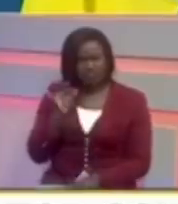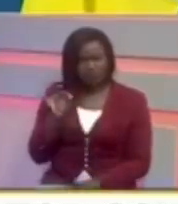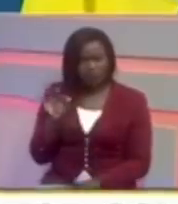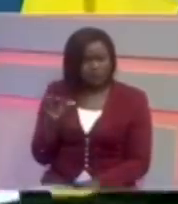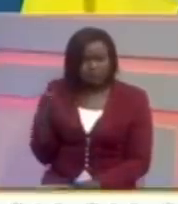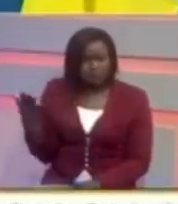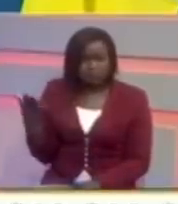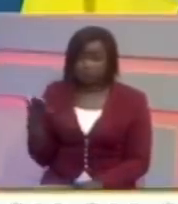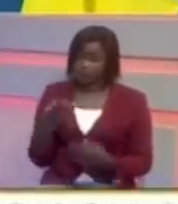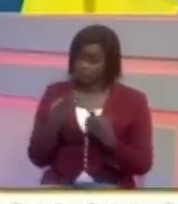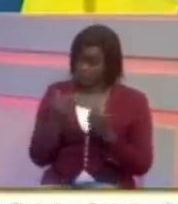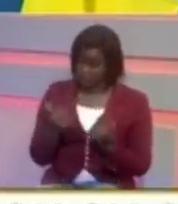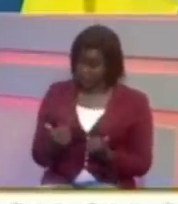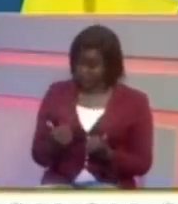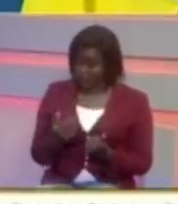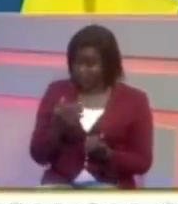But if you get